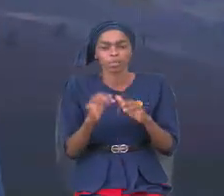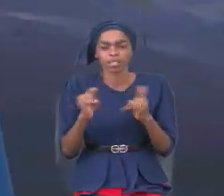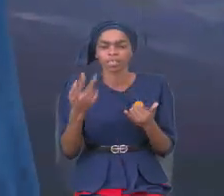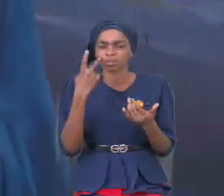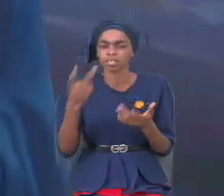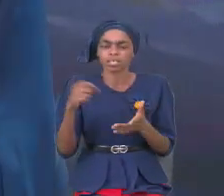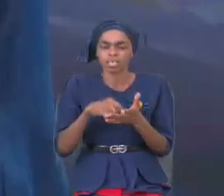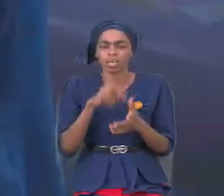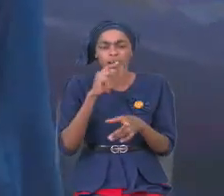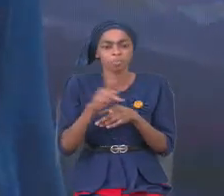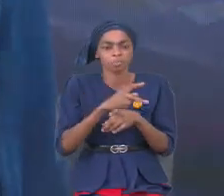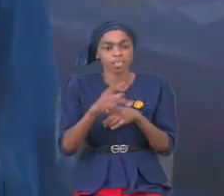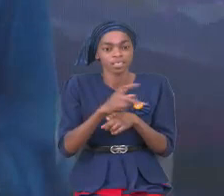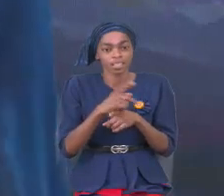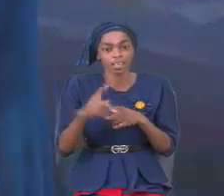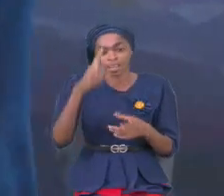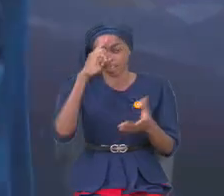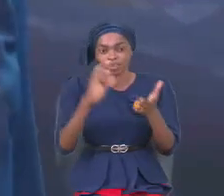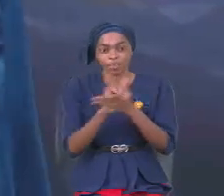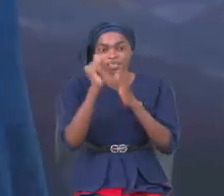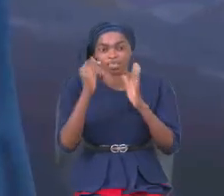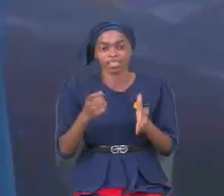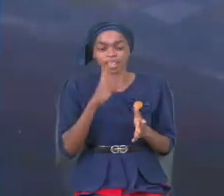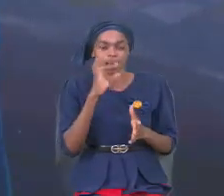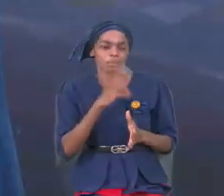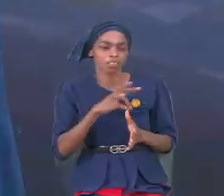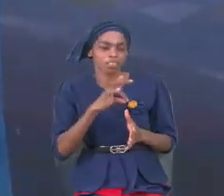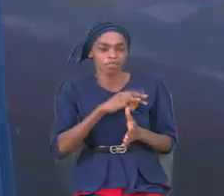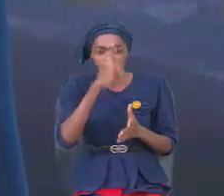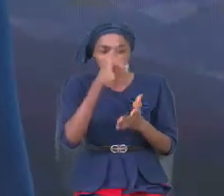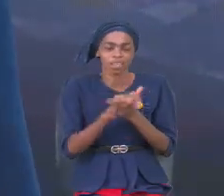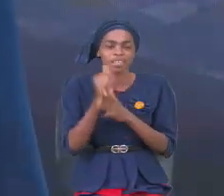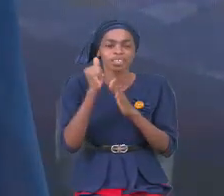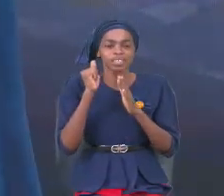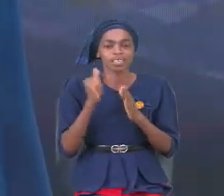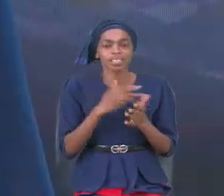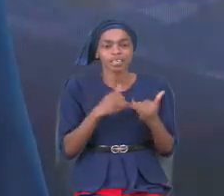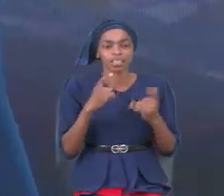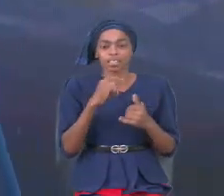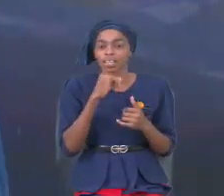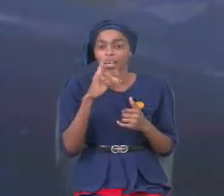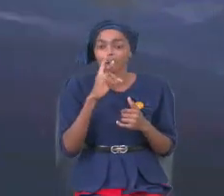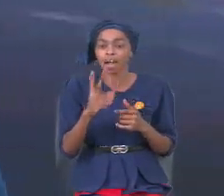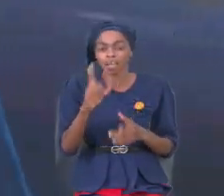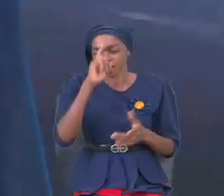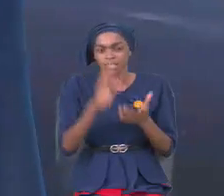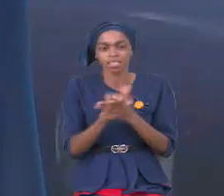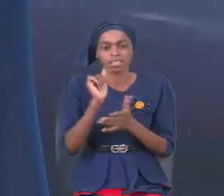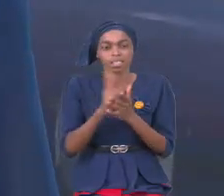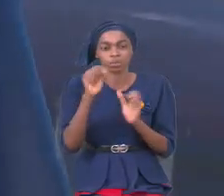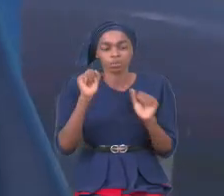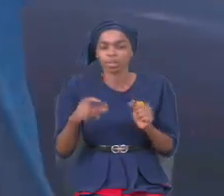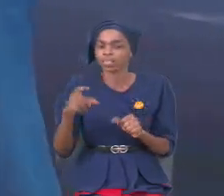There are profitable saints. There are saints that you can tell they're a profit to the kingdom of God. There are